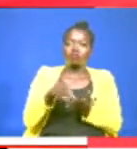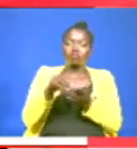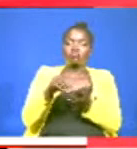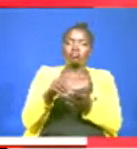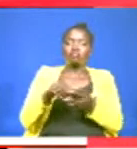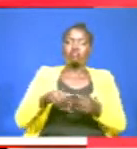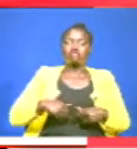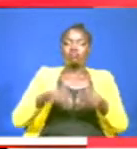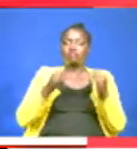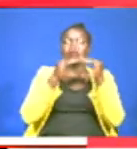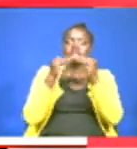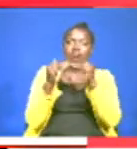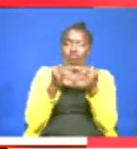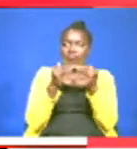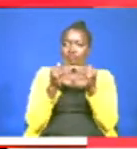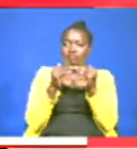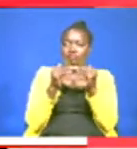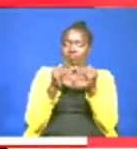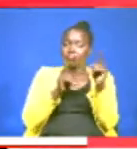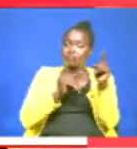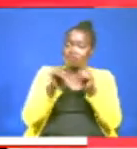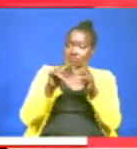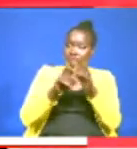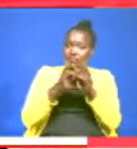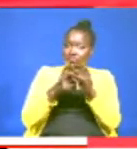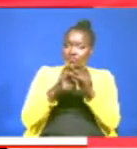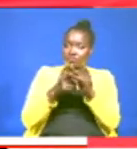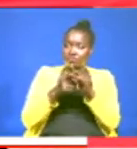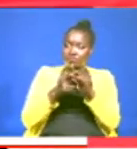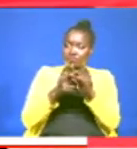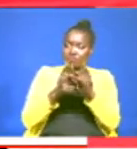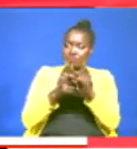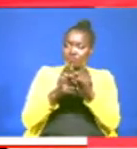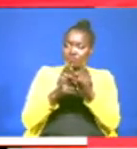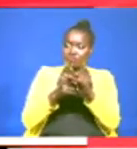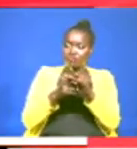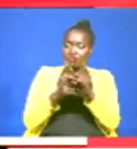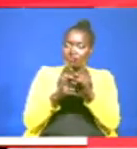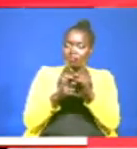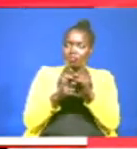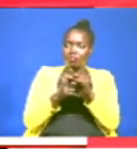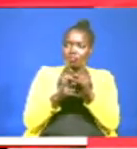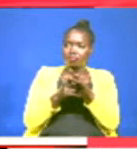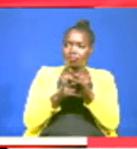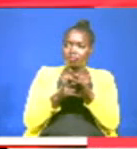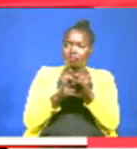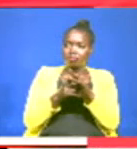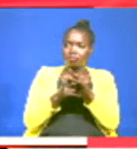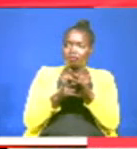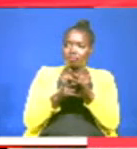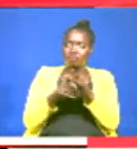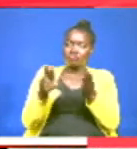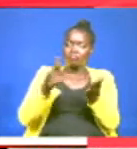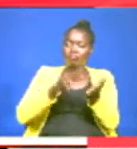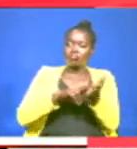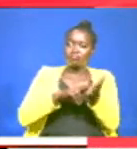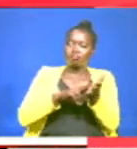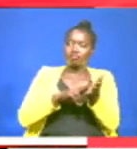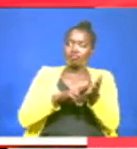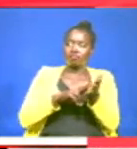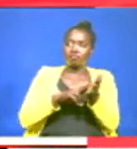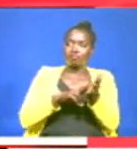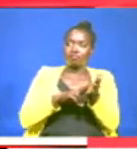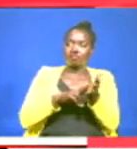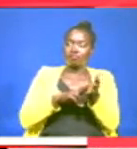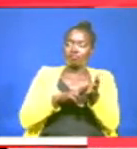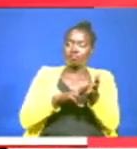level. That journey starts with a long program which involves developing football from the